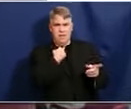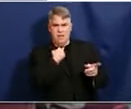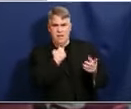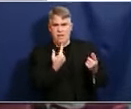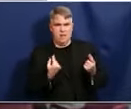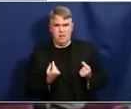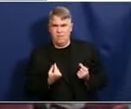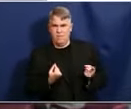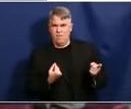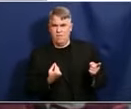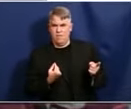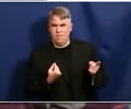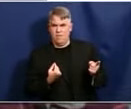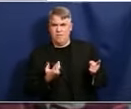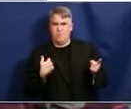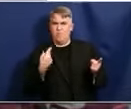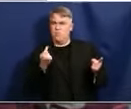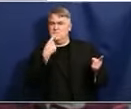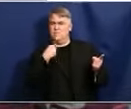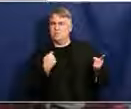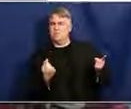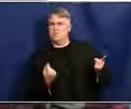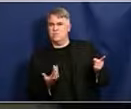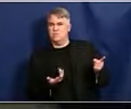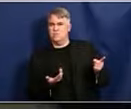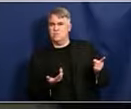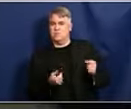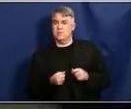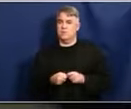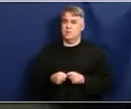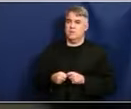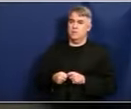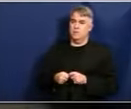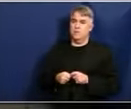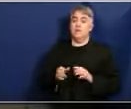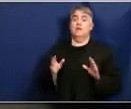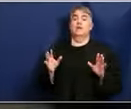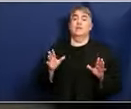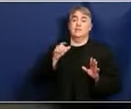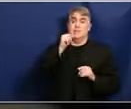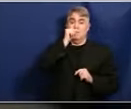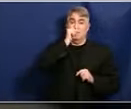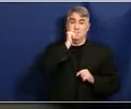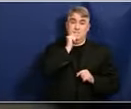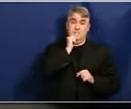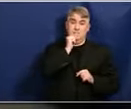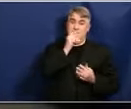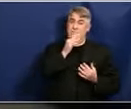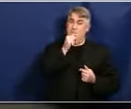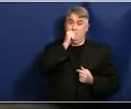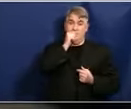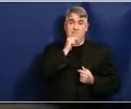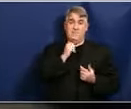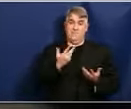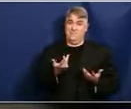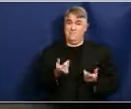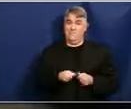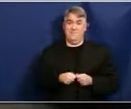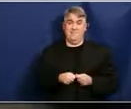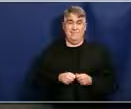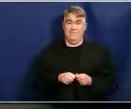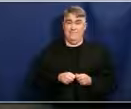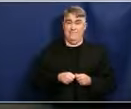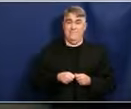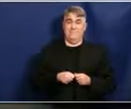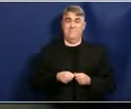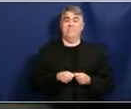What recommendations can you give them? Yeah, you just got to be patient. It's not everyone